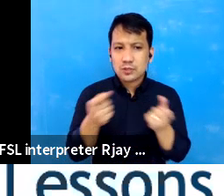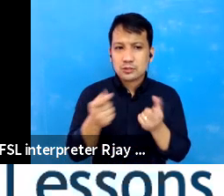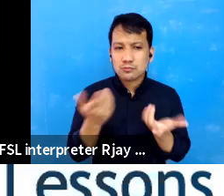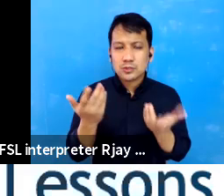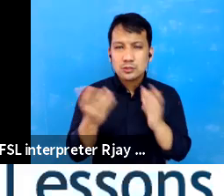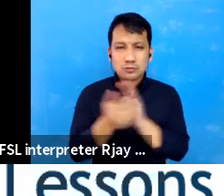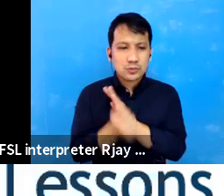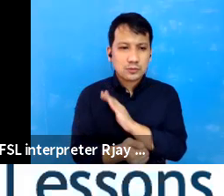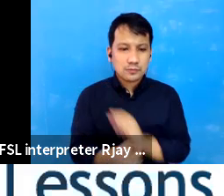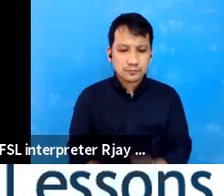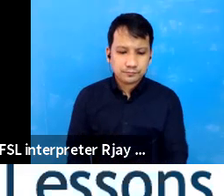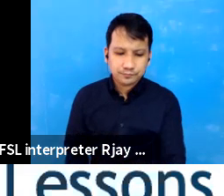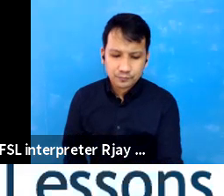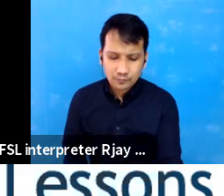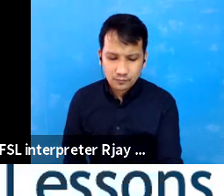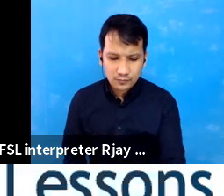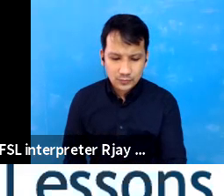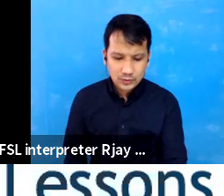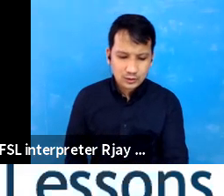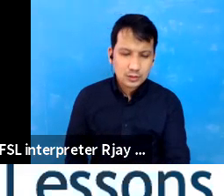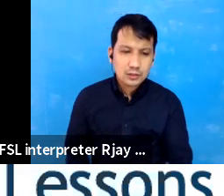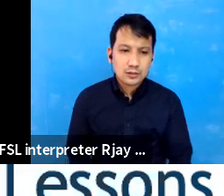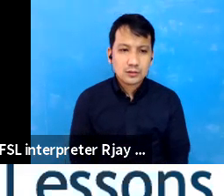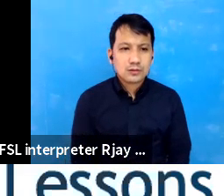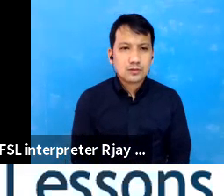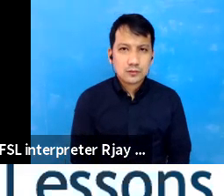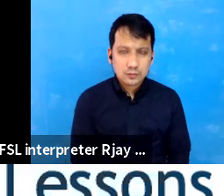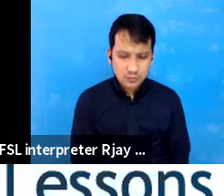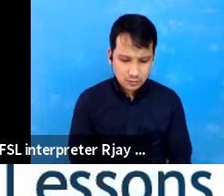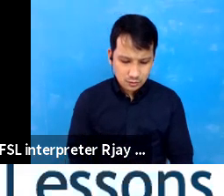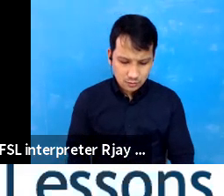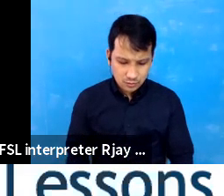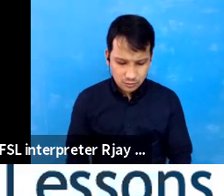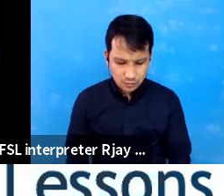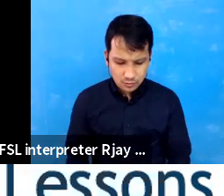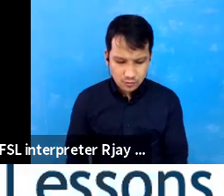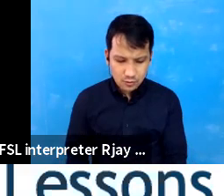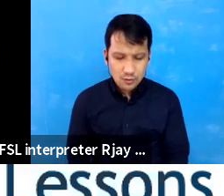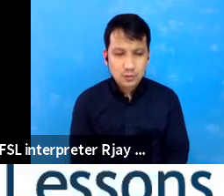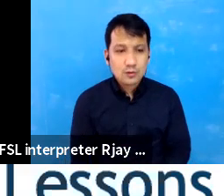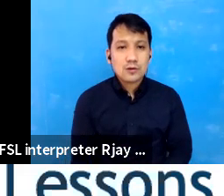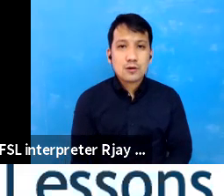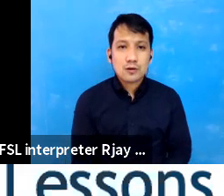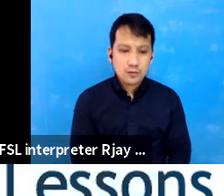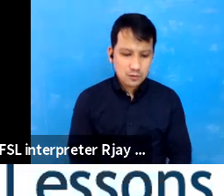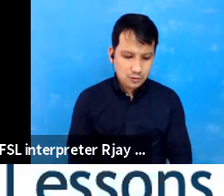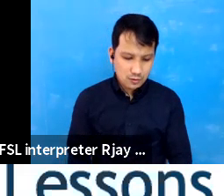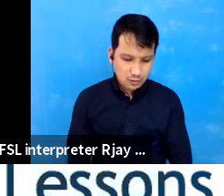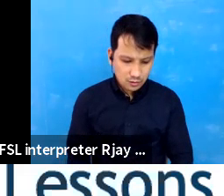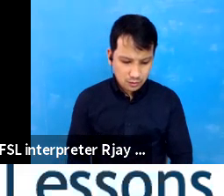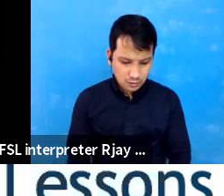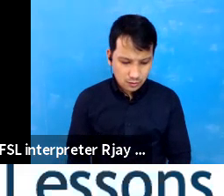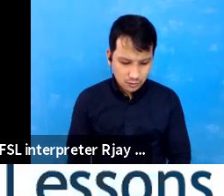competencies. Yun pong scaling up of LGU mobilization efforts to sustain nutrition systems